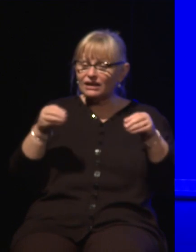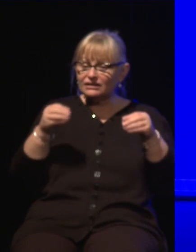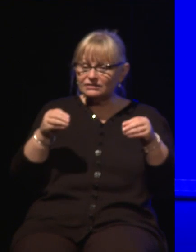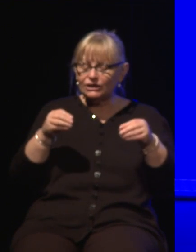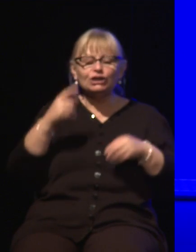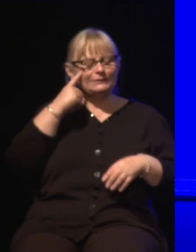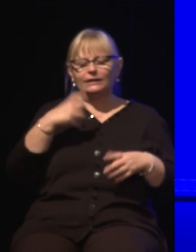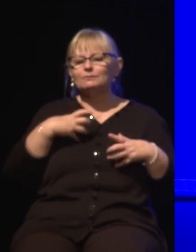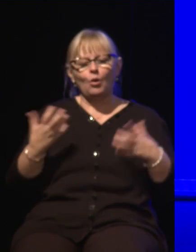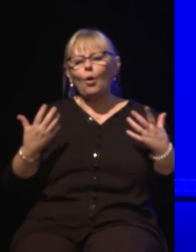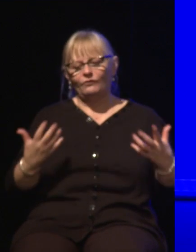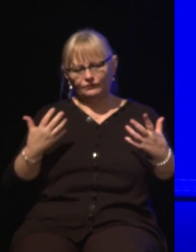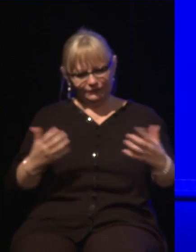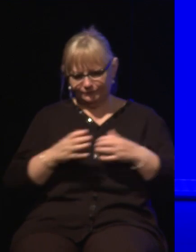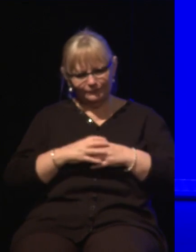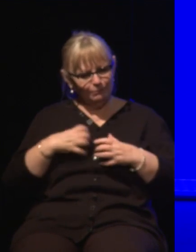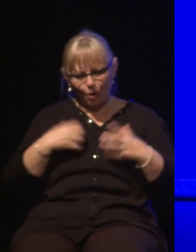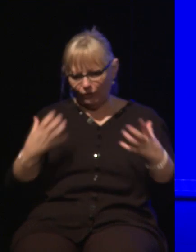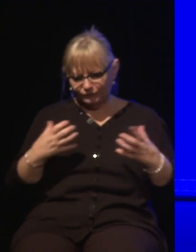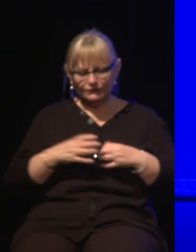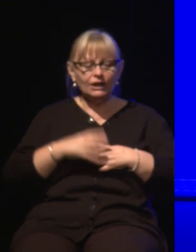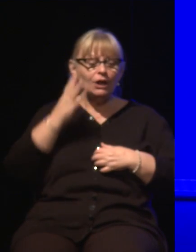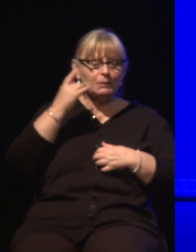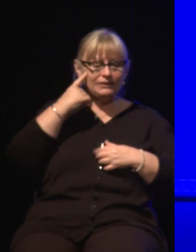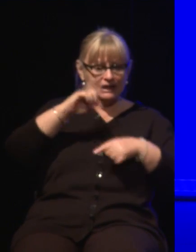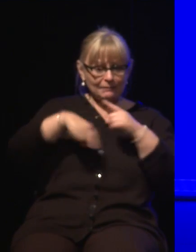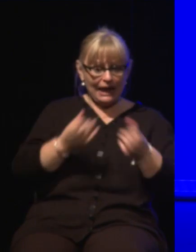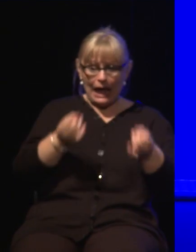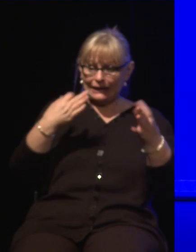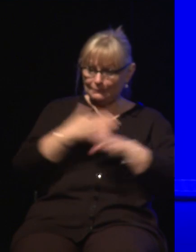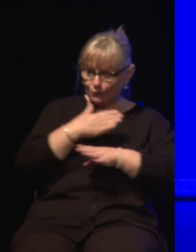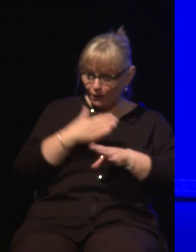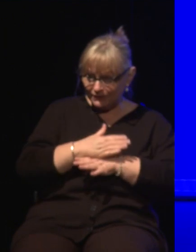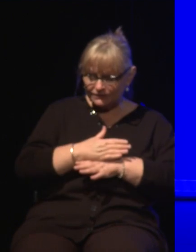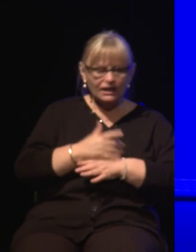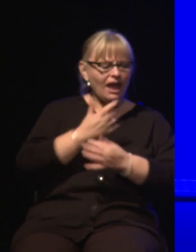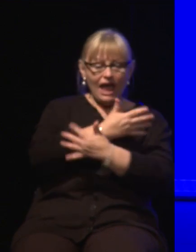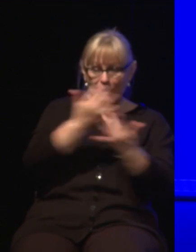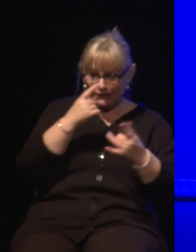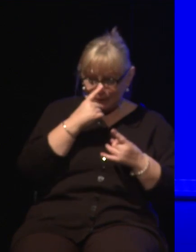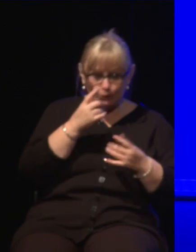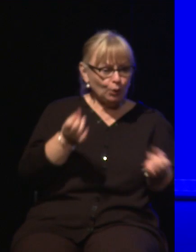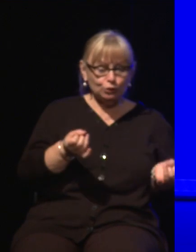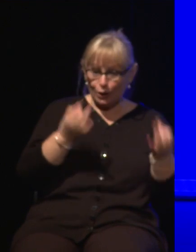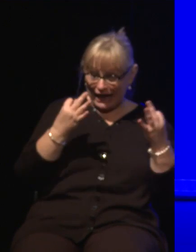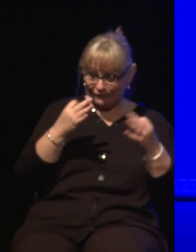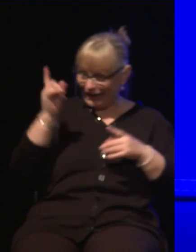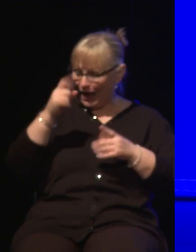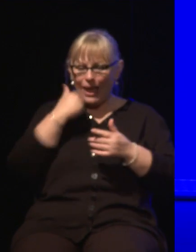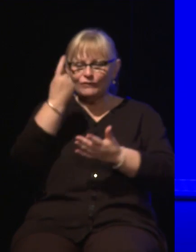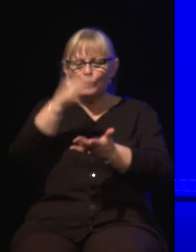even more common. We often think about the unemployment rate. The number of people who are unemployed each month at the moment is